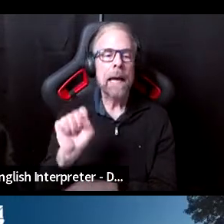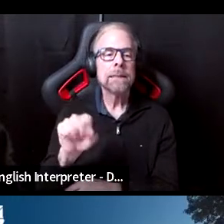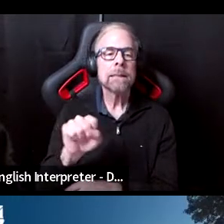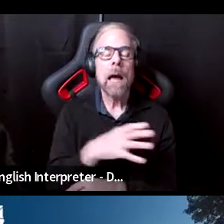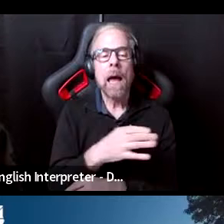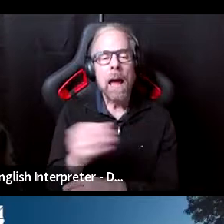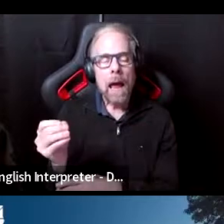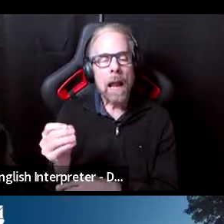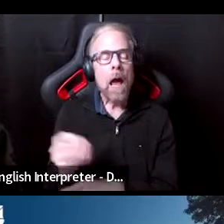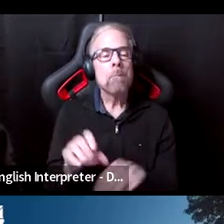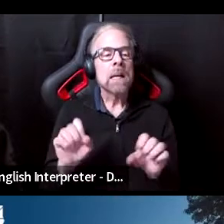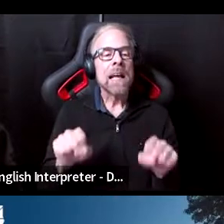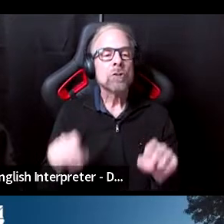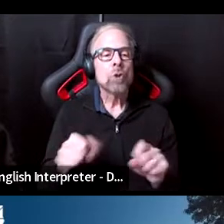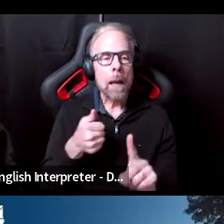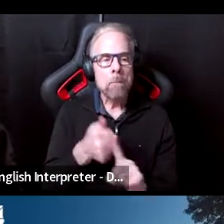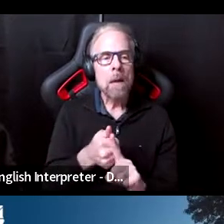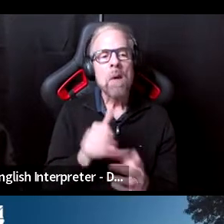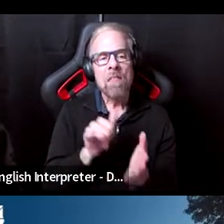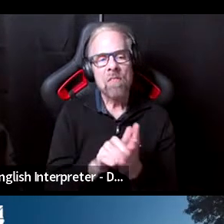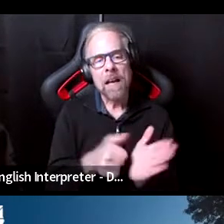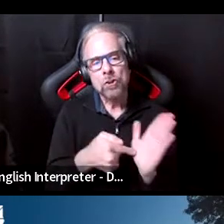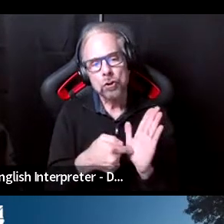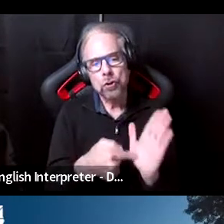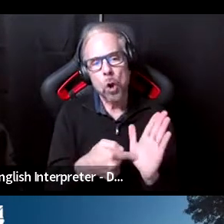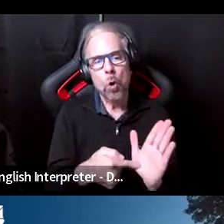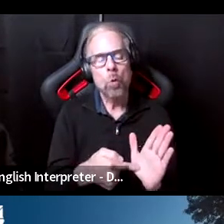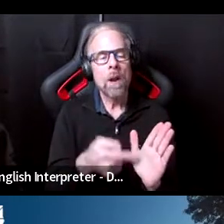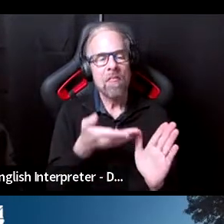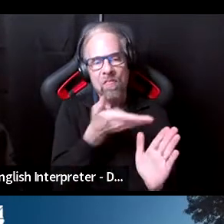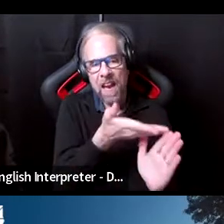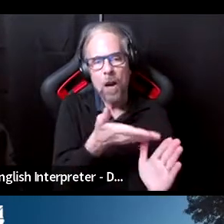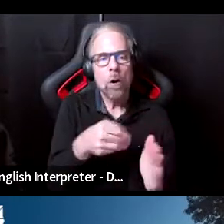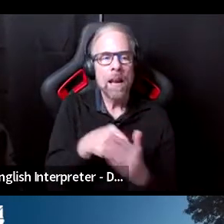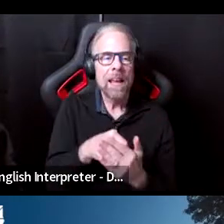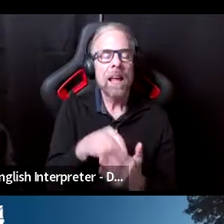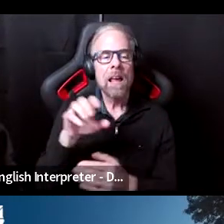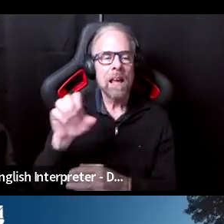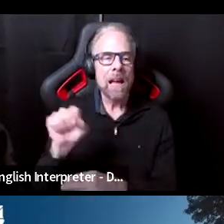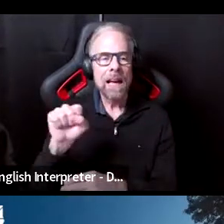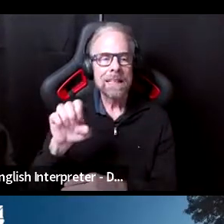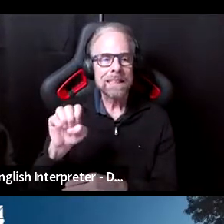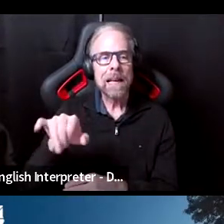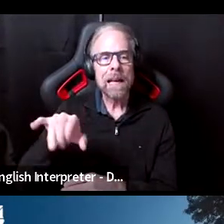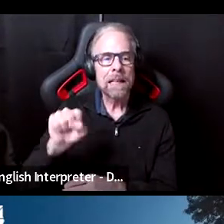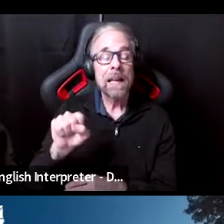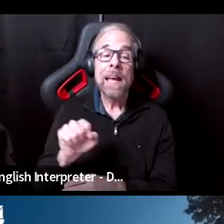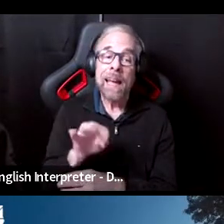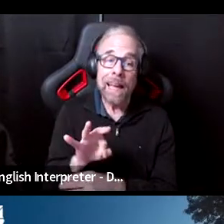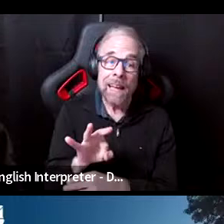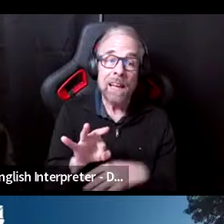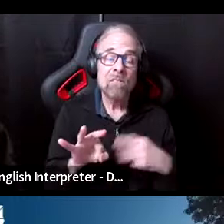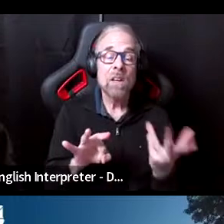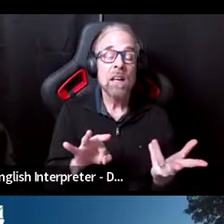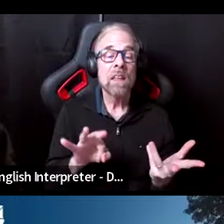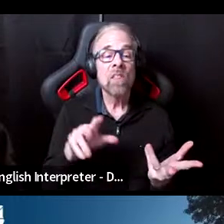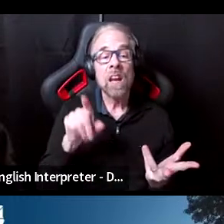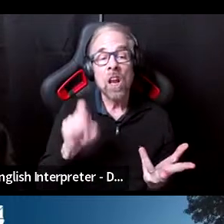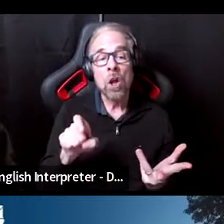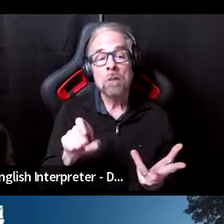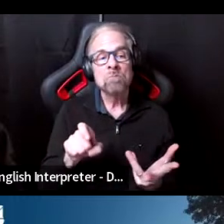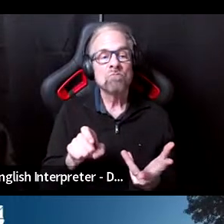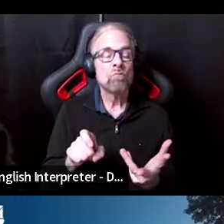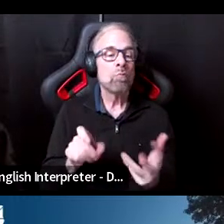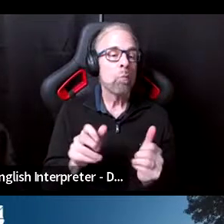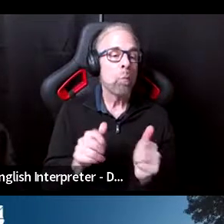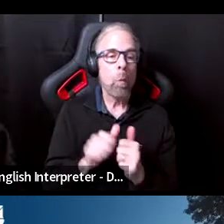the potential impacts are being reflected as shown. If there was a need through our development